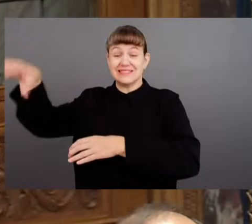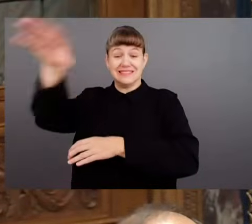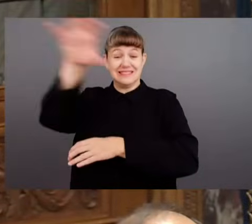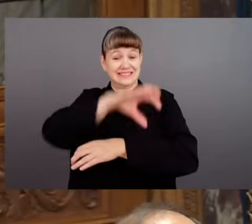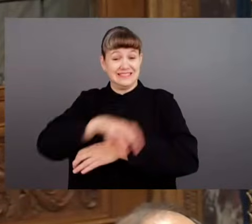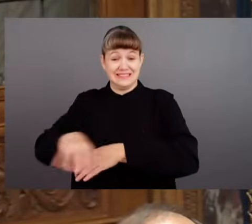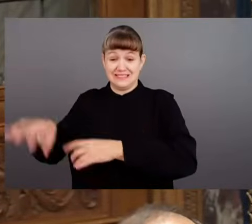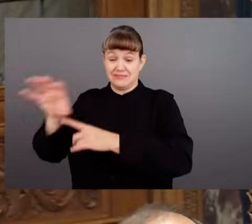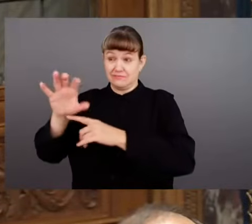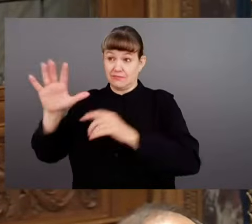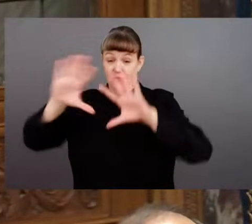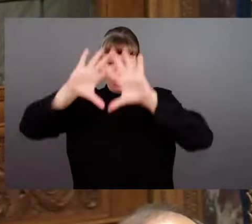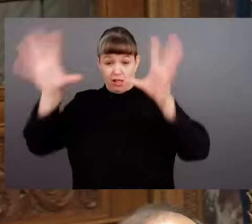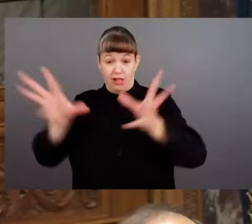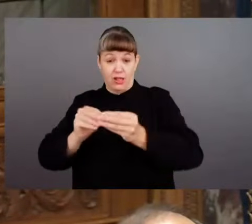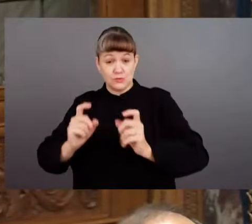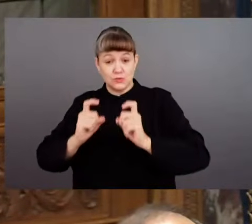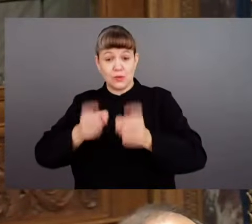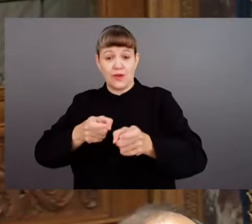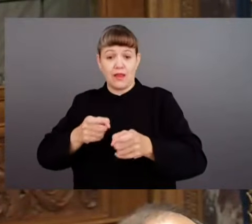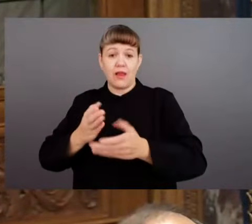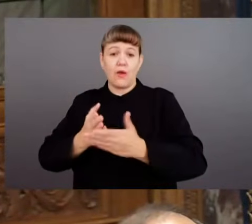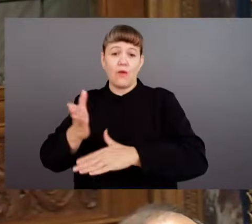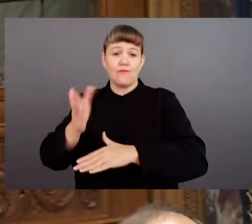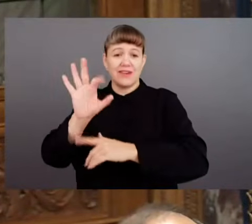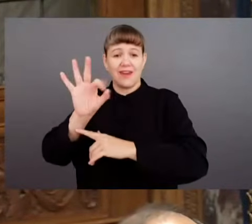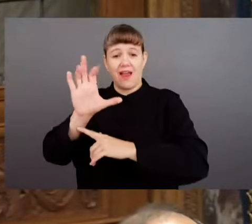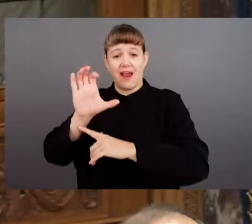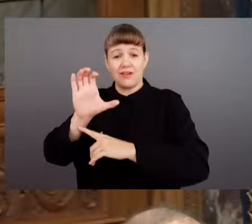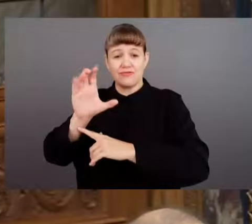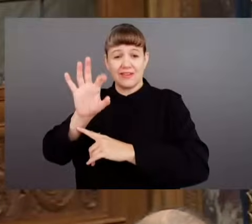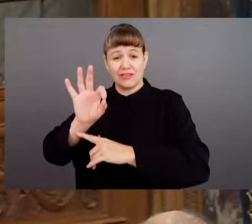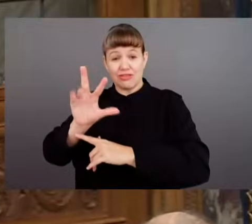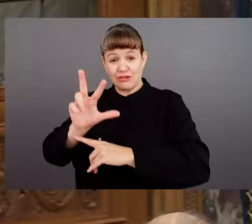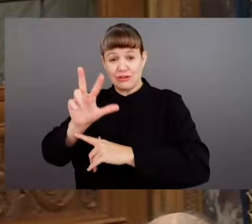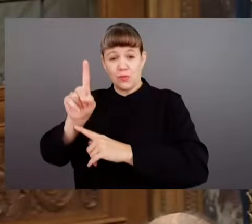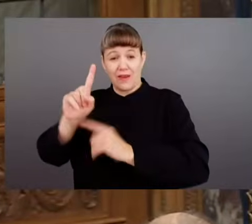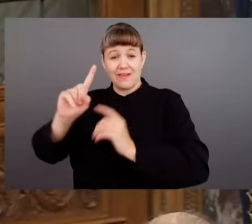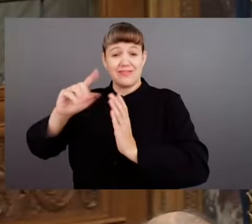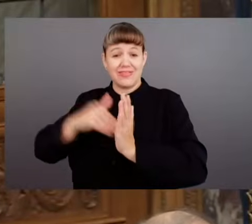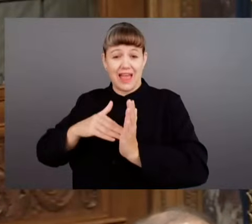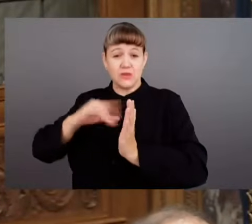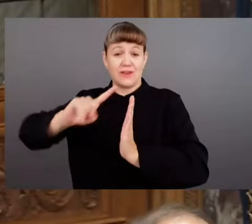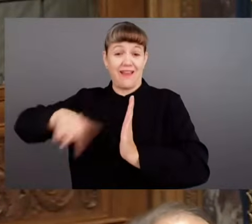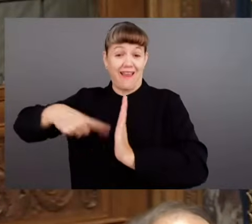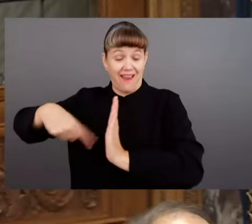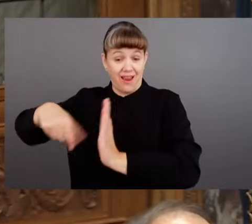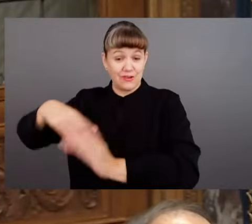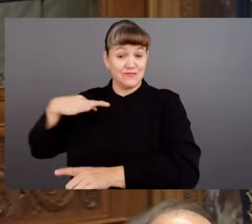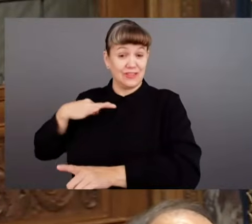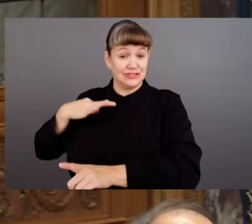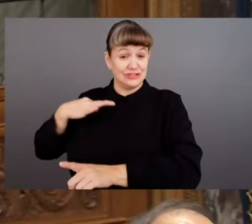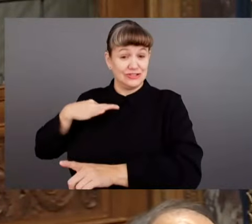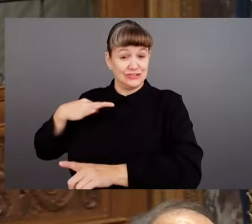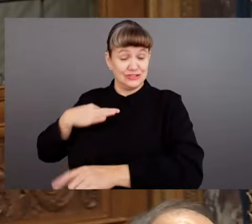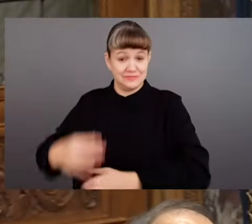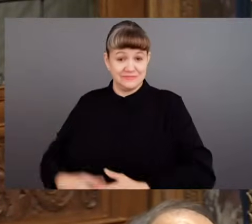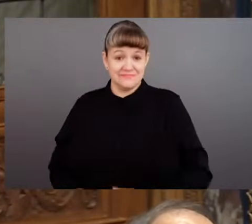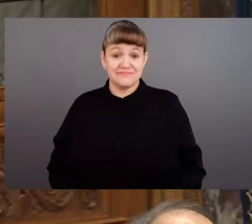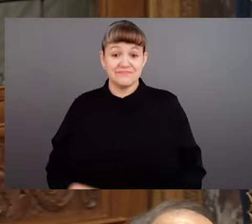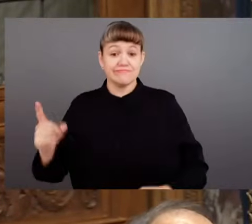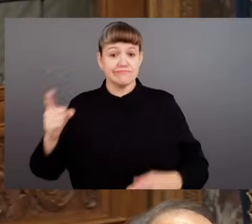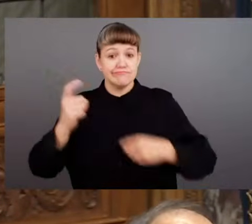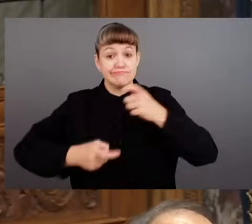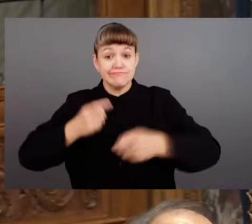$8,845,000 to purchase much-needed healthcare equipment at the local levels and to enhance the care and comfort of patients and their families.